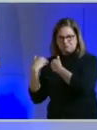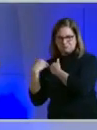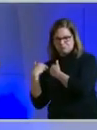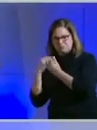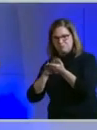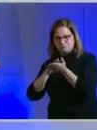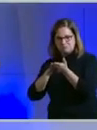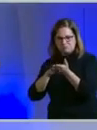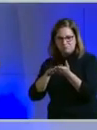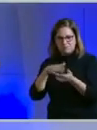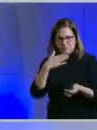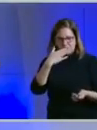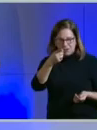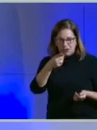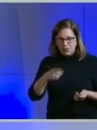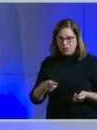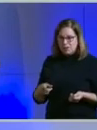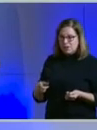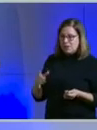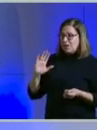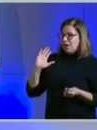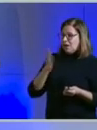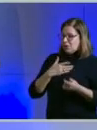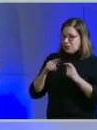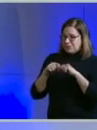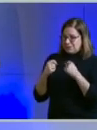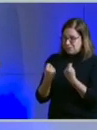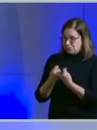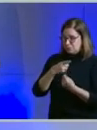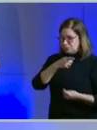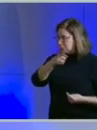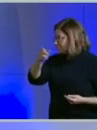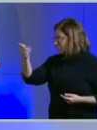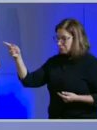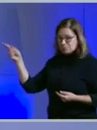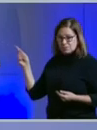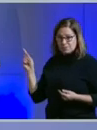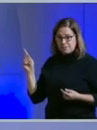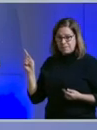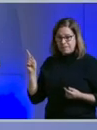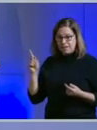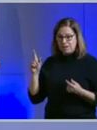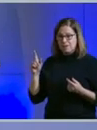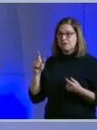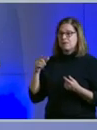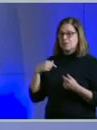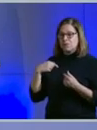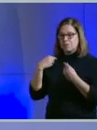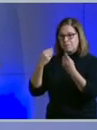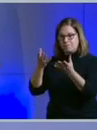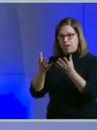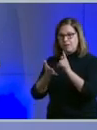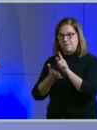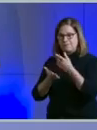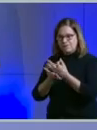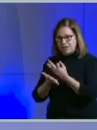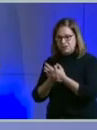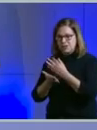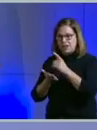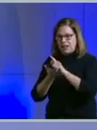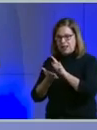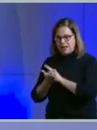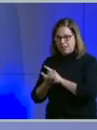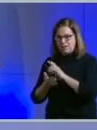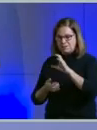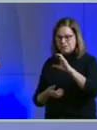Other members of our executive team who, of course, provide financial and legal advice, CFO DeWitt and